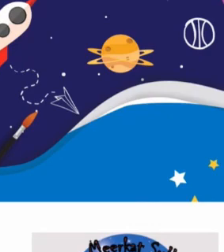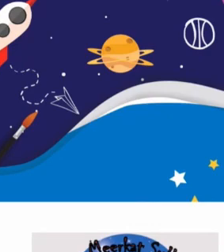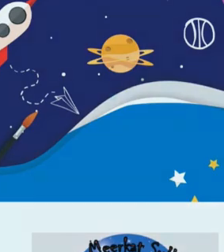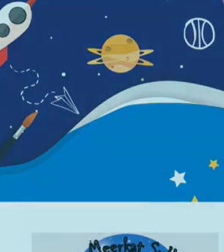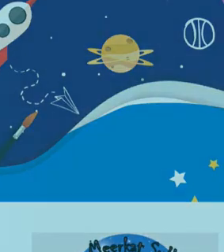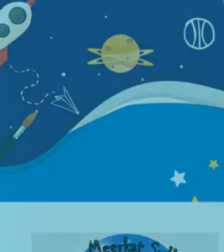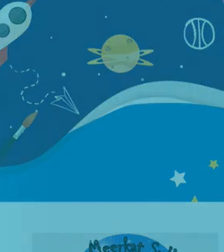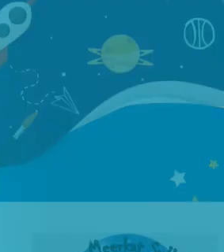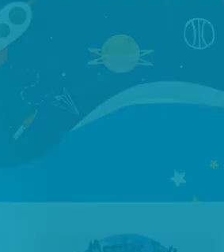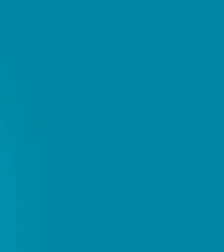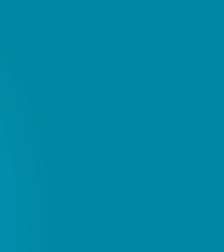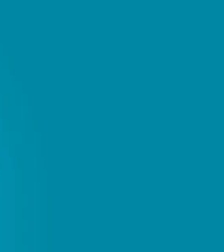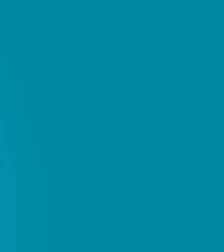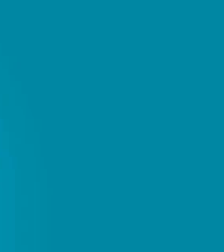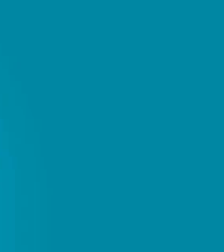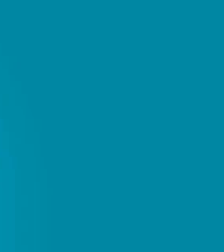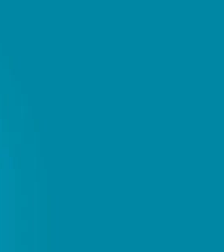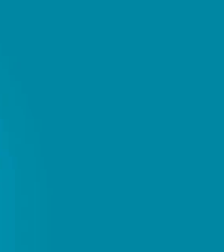Syllabus.